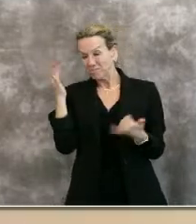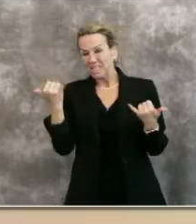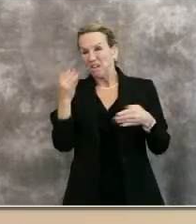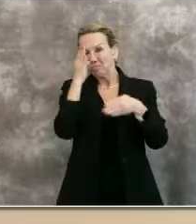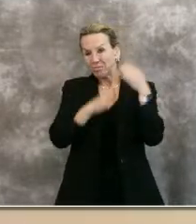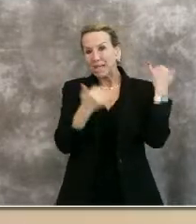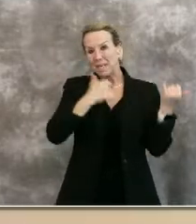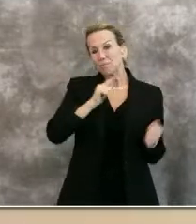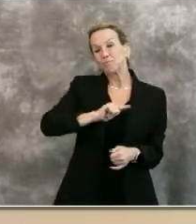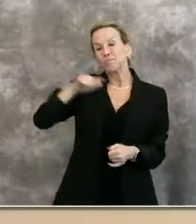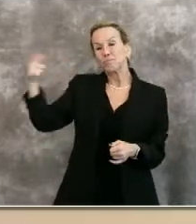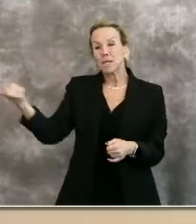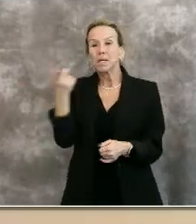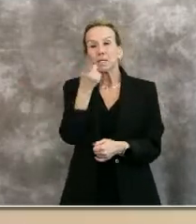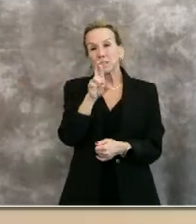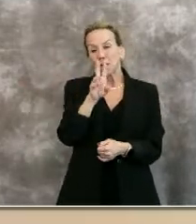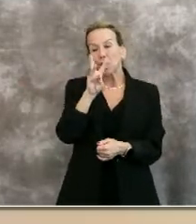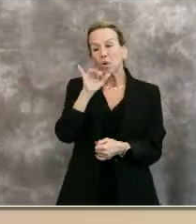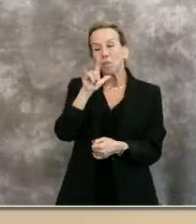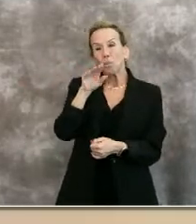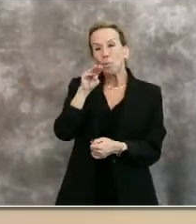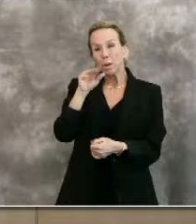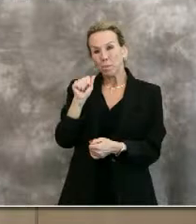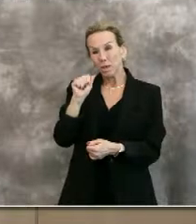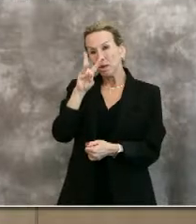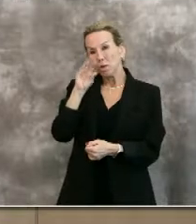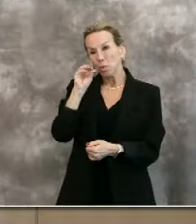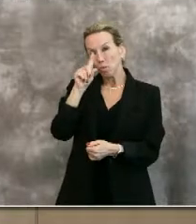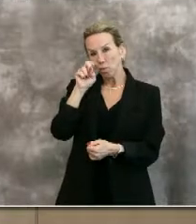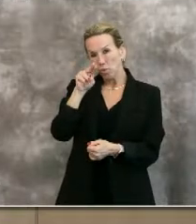Wooten for her public health officer's update.